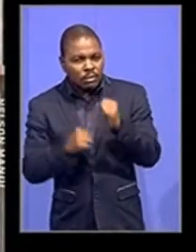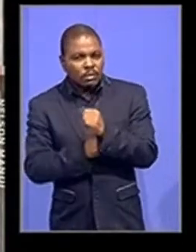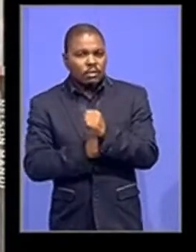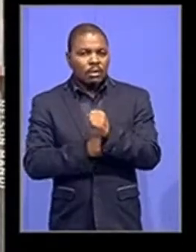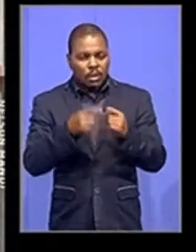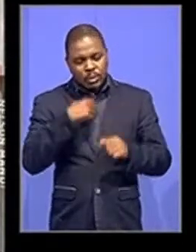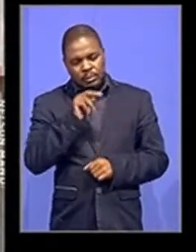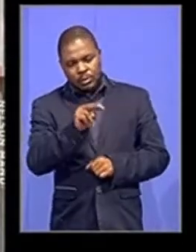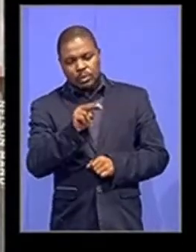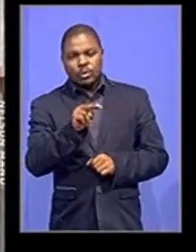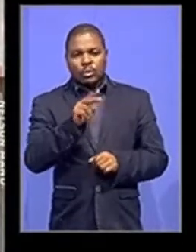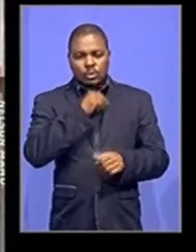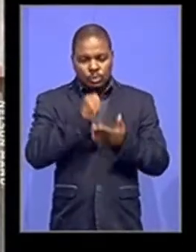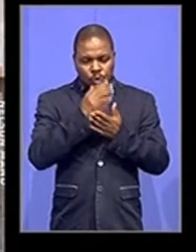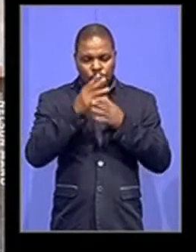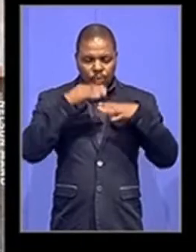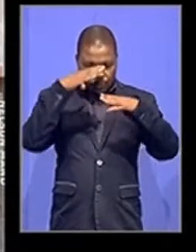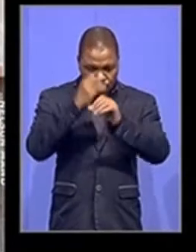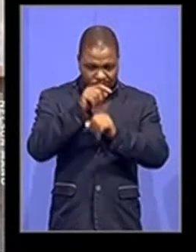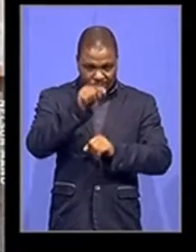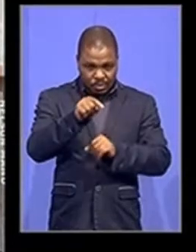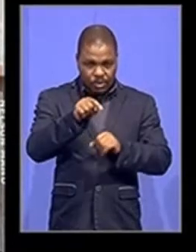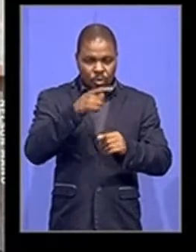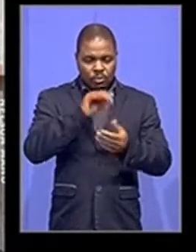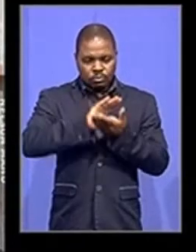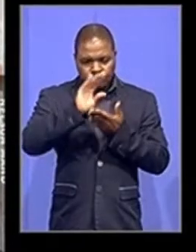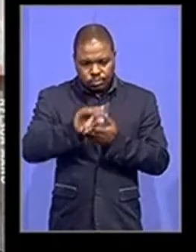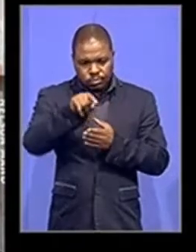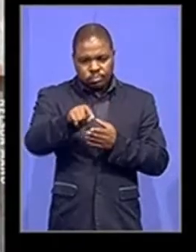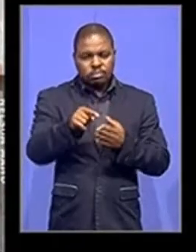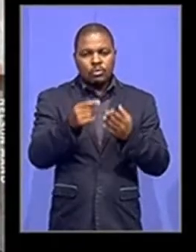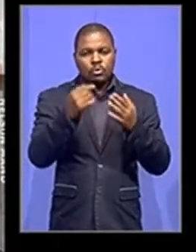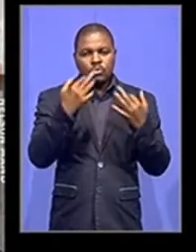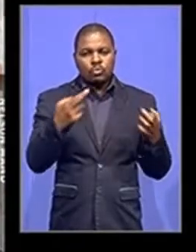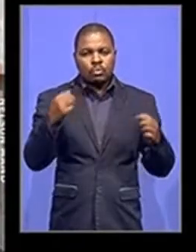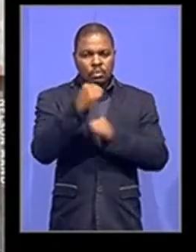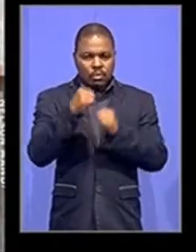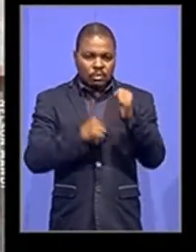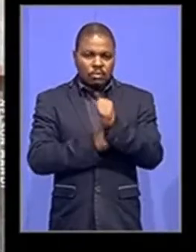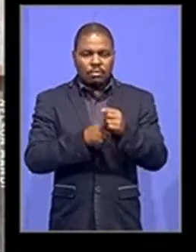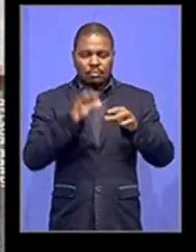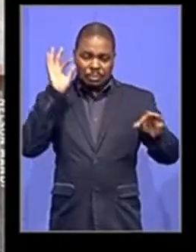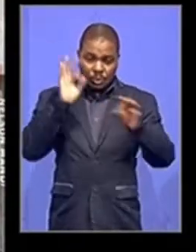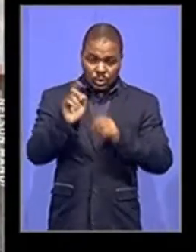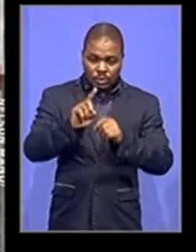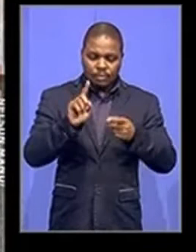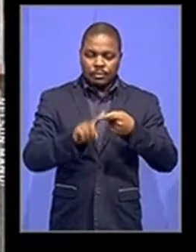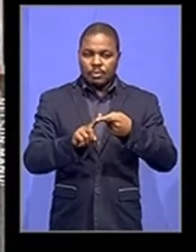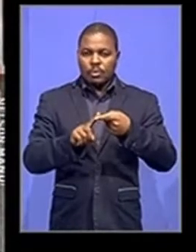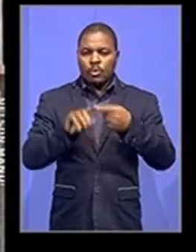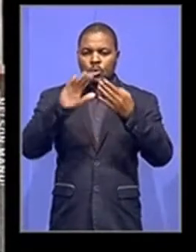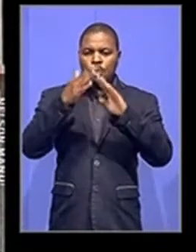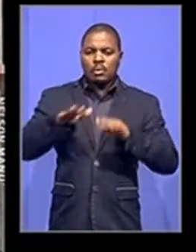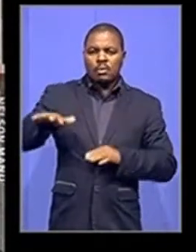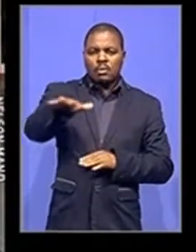we focus on that process of investing on infrastructure, in particular for those communities